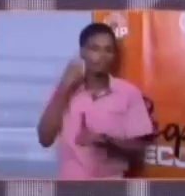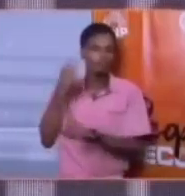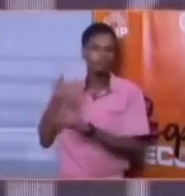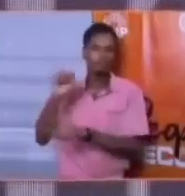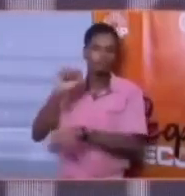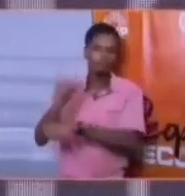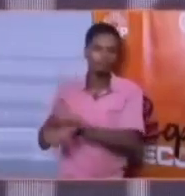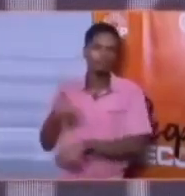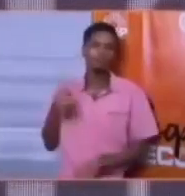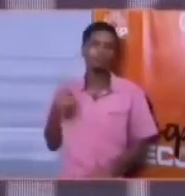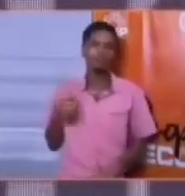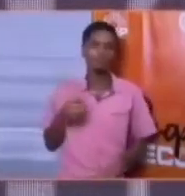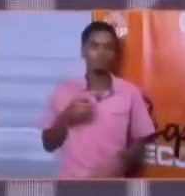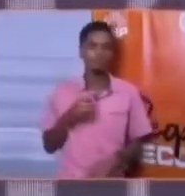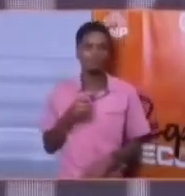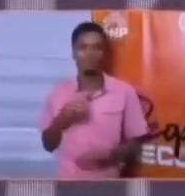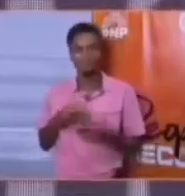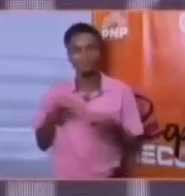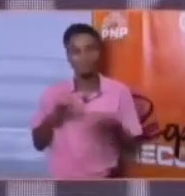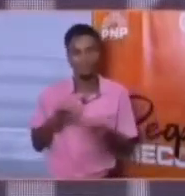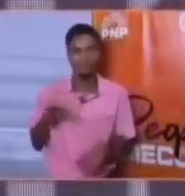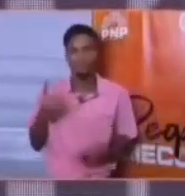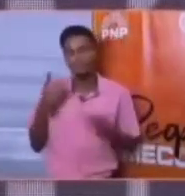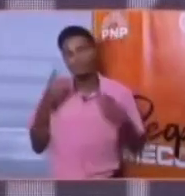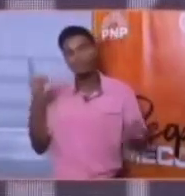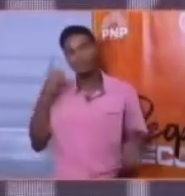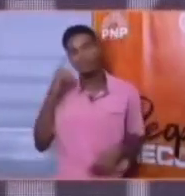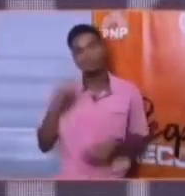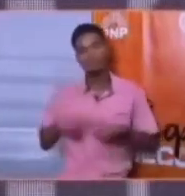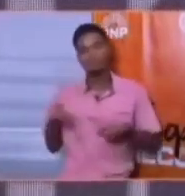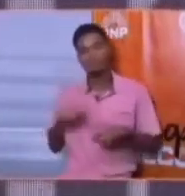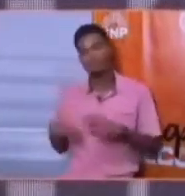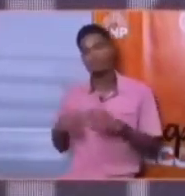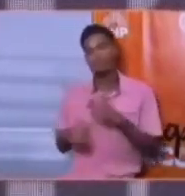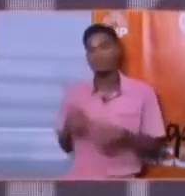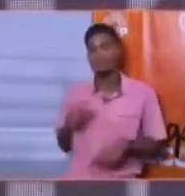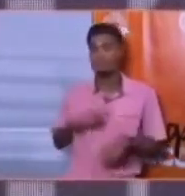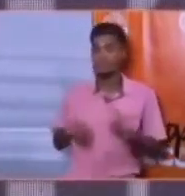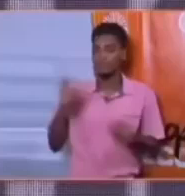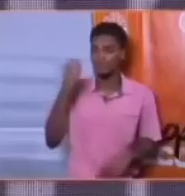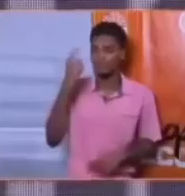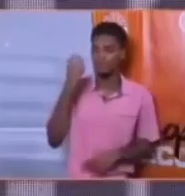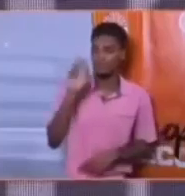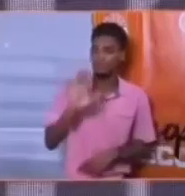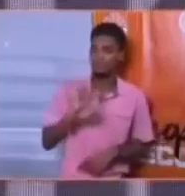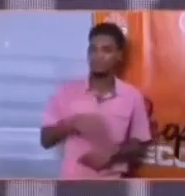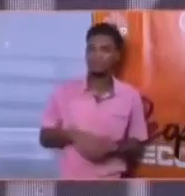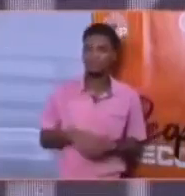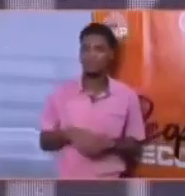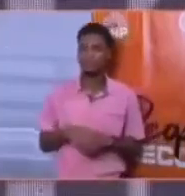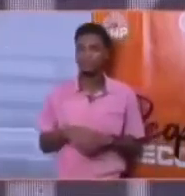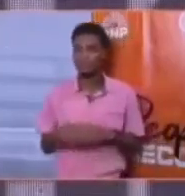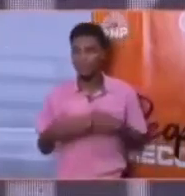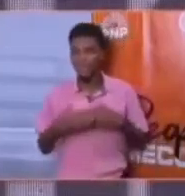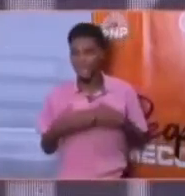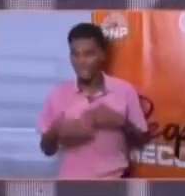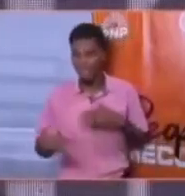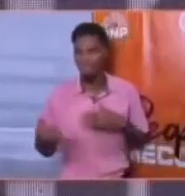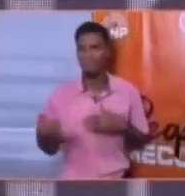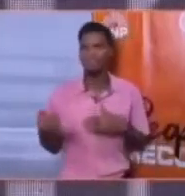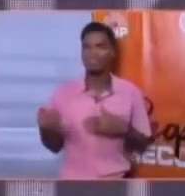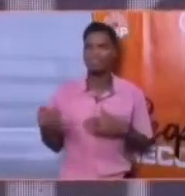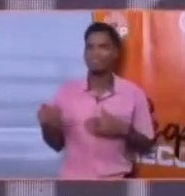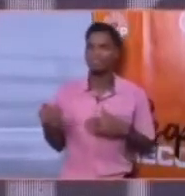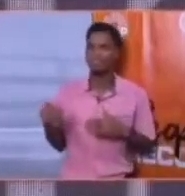ministers speaking publicly on these matters. But wait, comrades, I have to rewrite